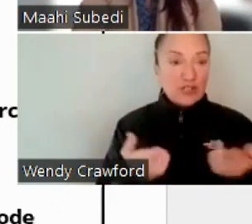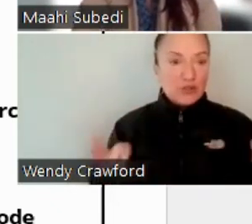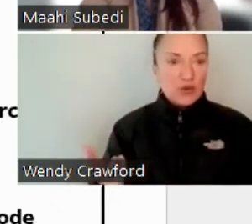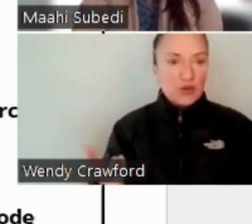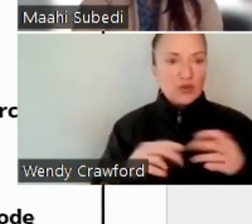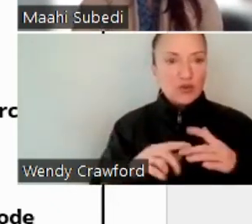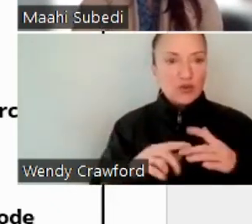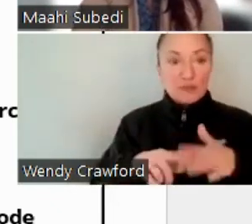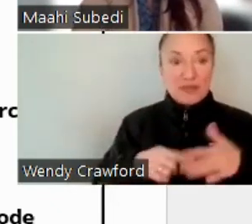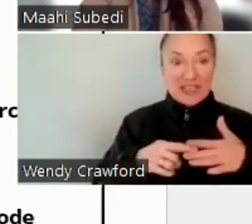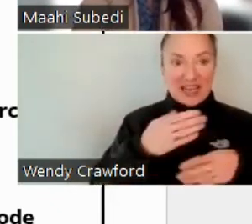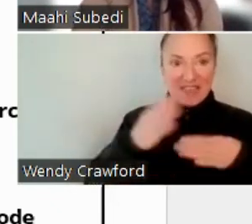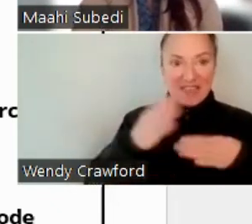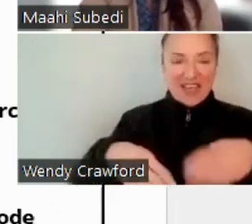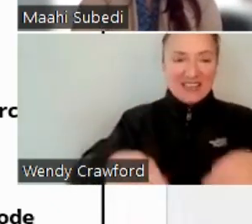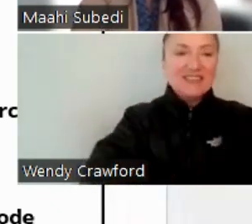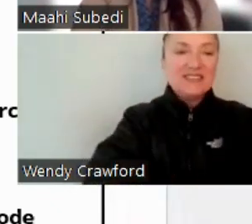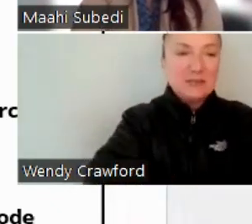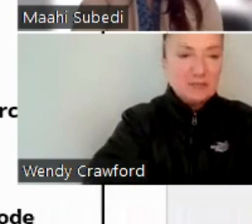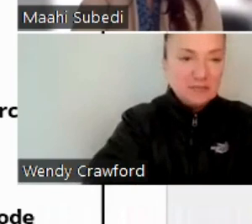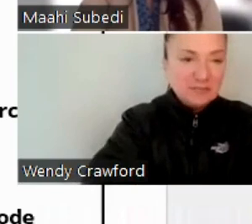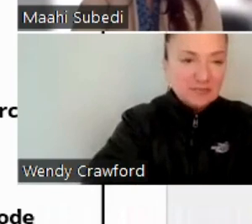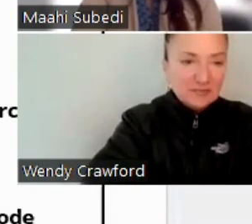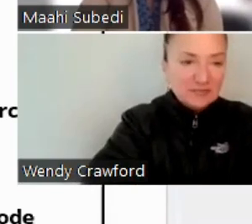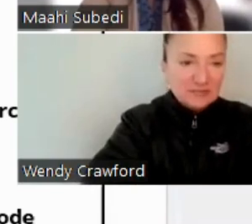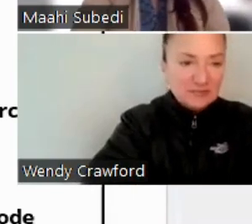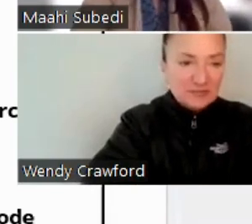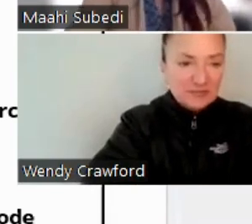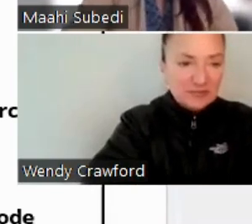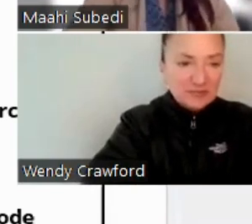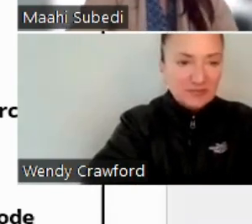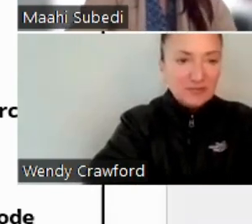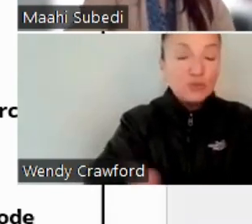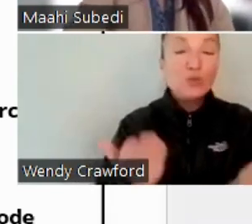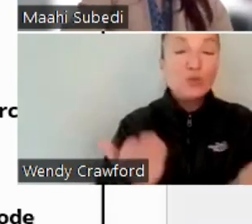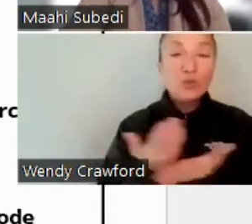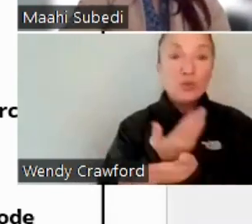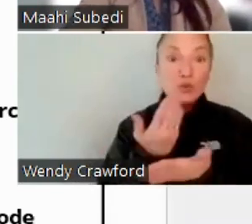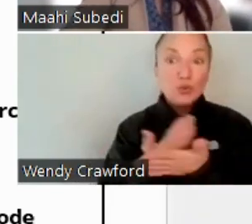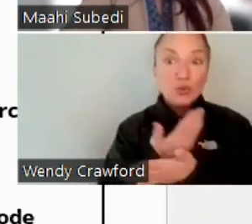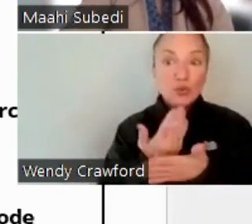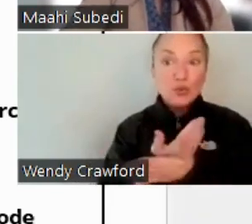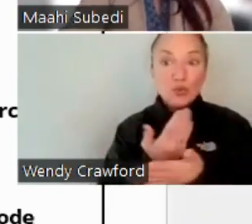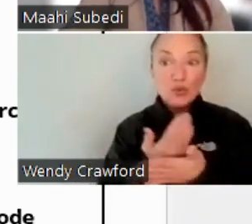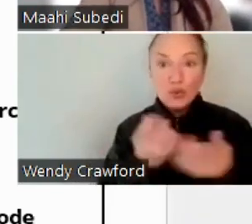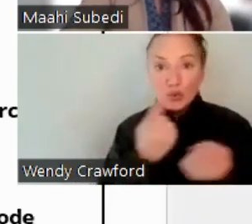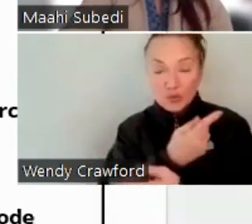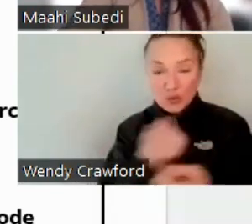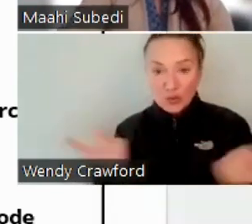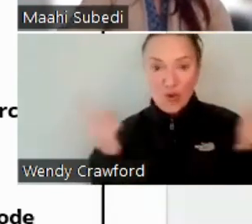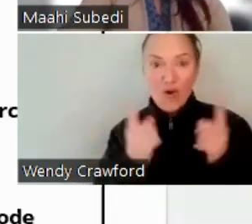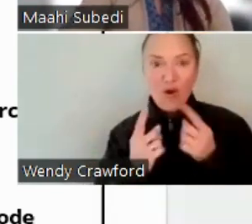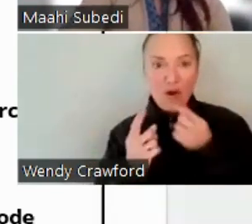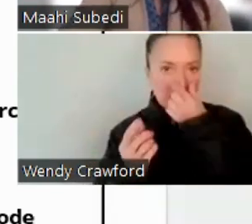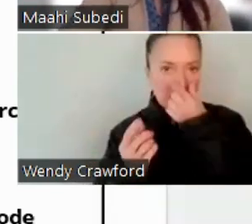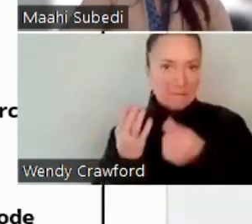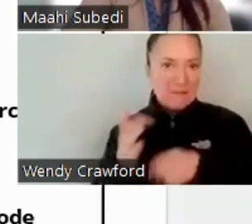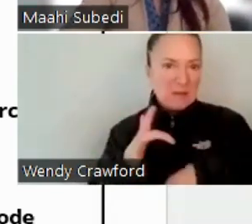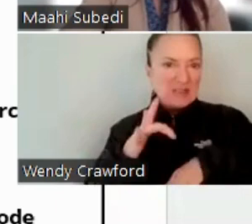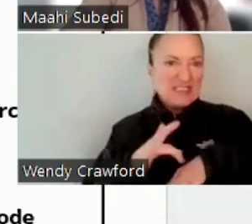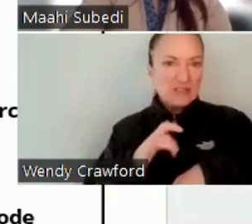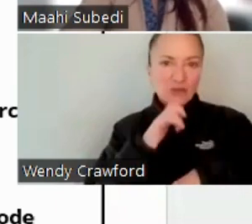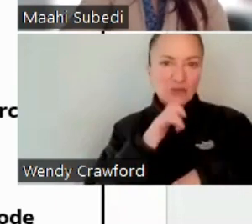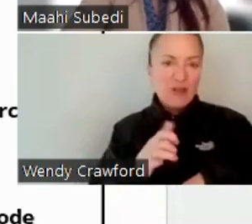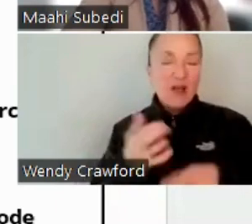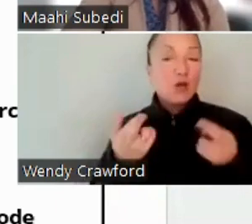of our sessions. And we have some new material this time that may be new to all of you, even if you've been here before. And it's